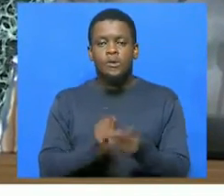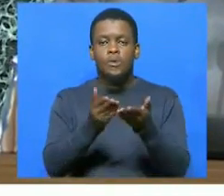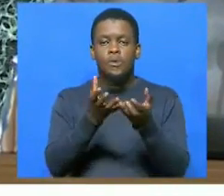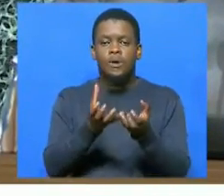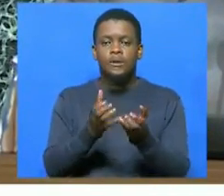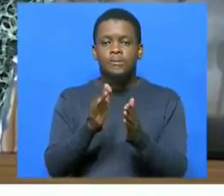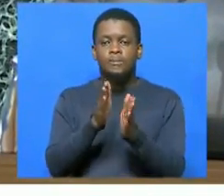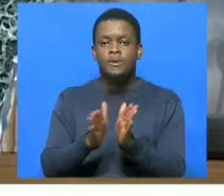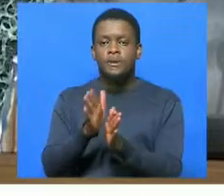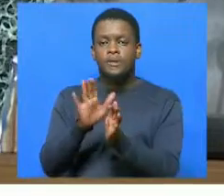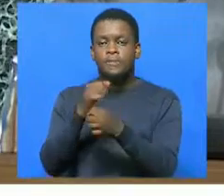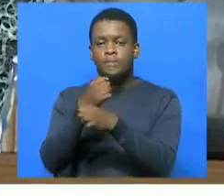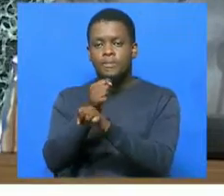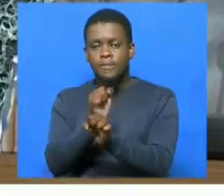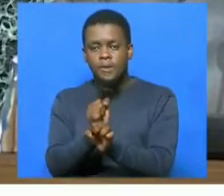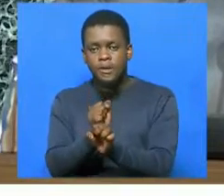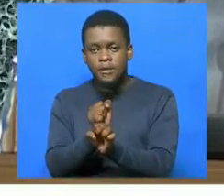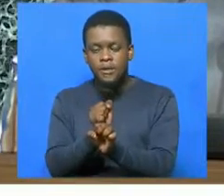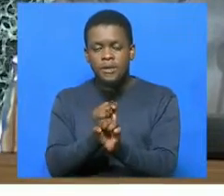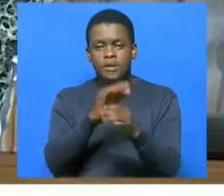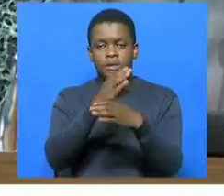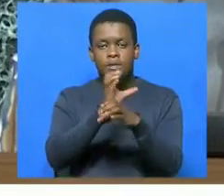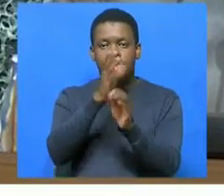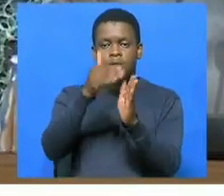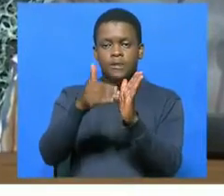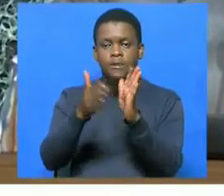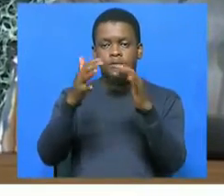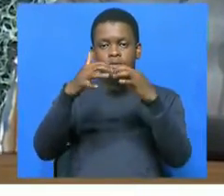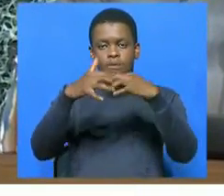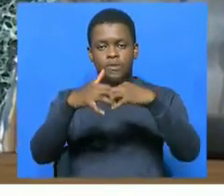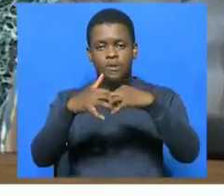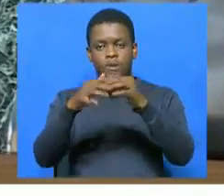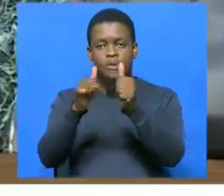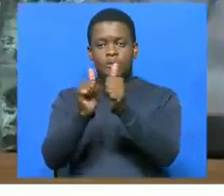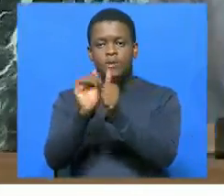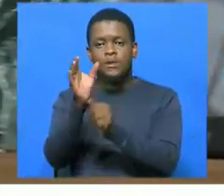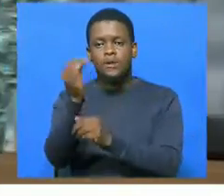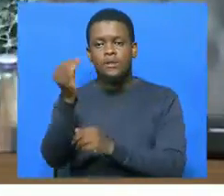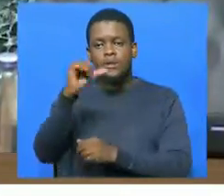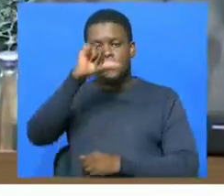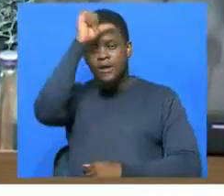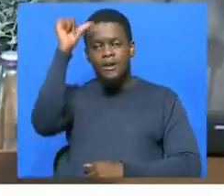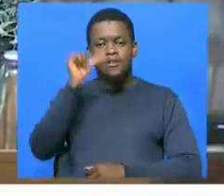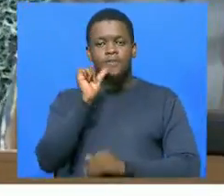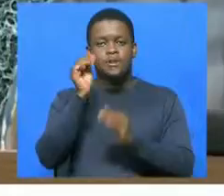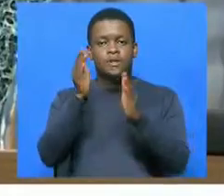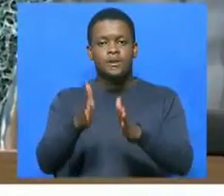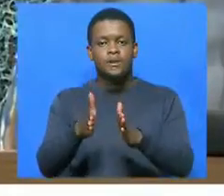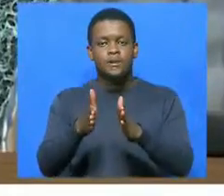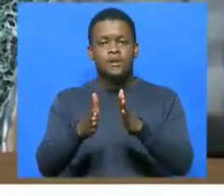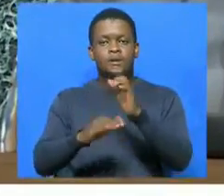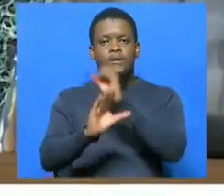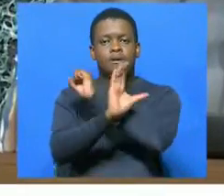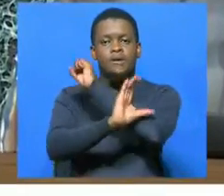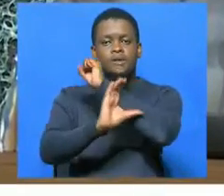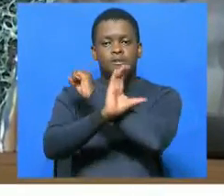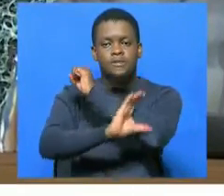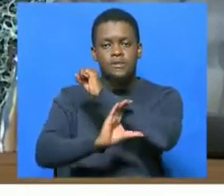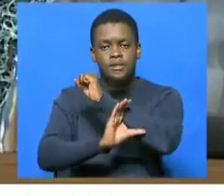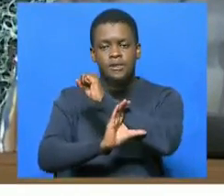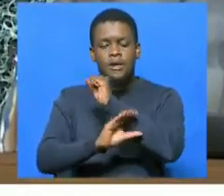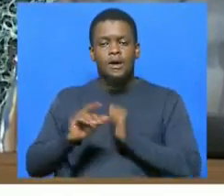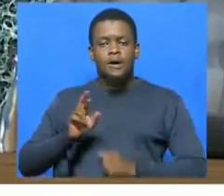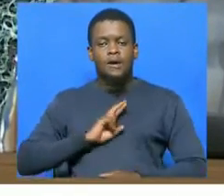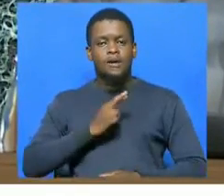strengthen these channels of collaboration amongst African countries so that we are